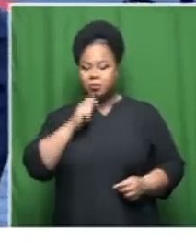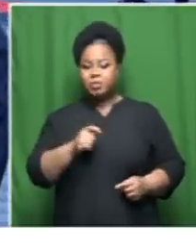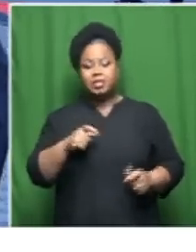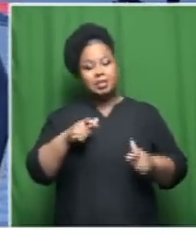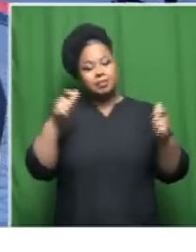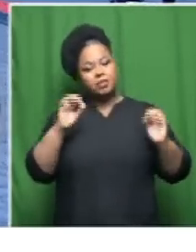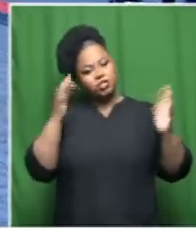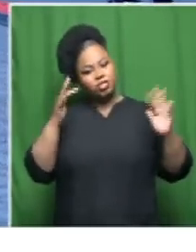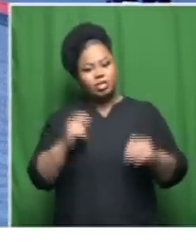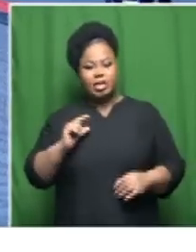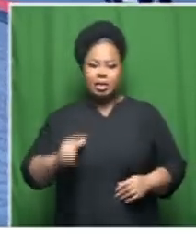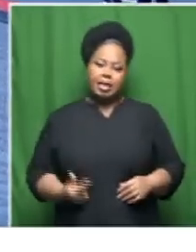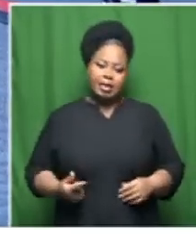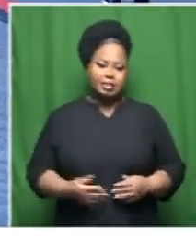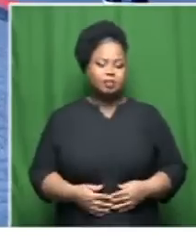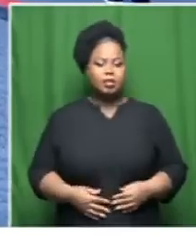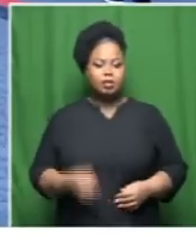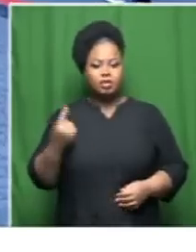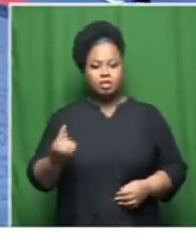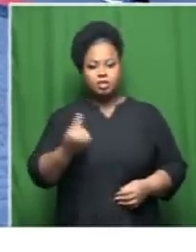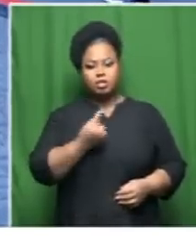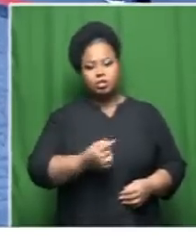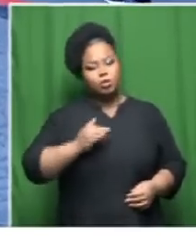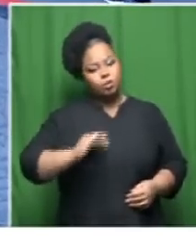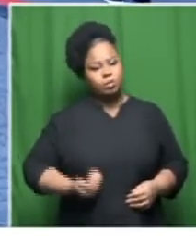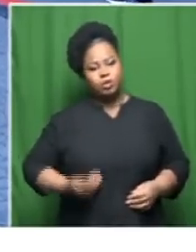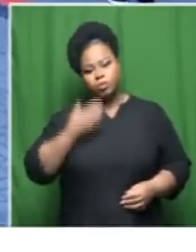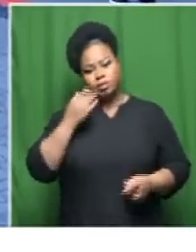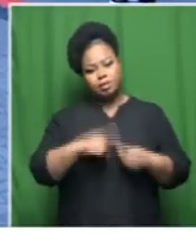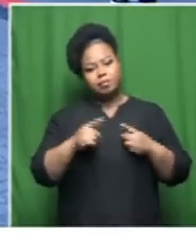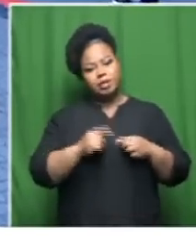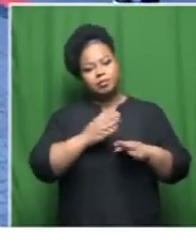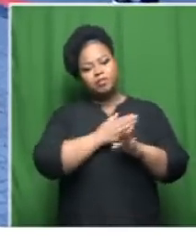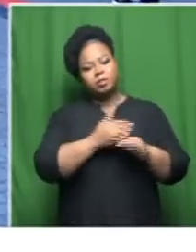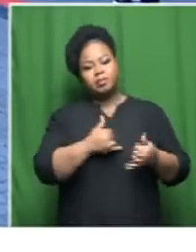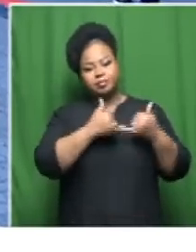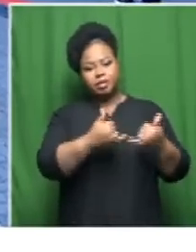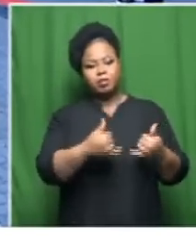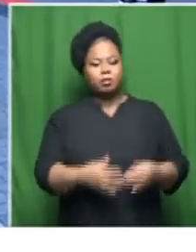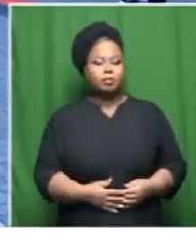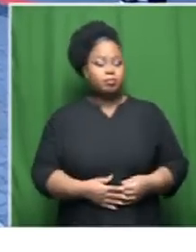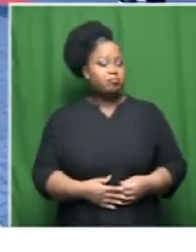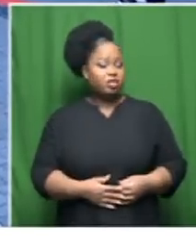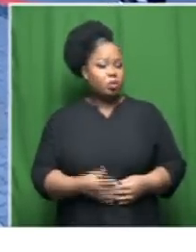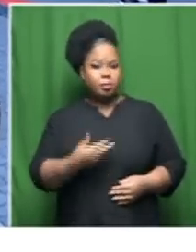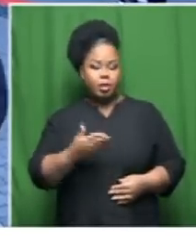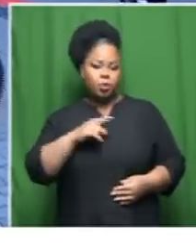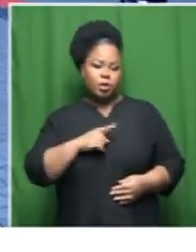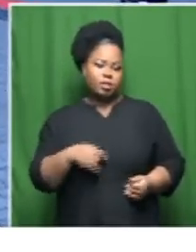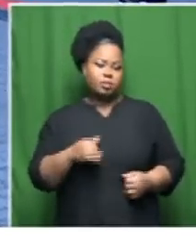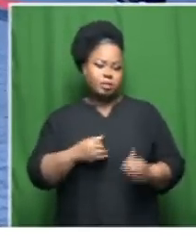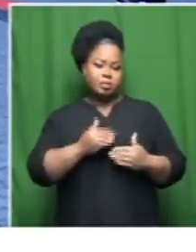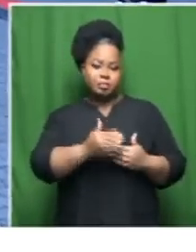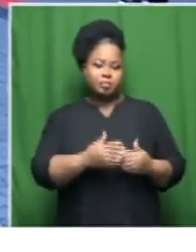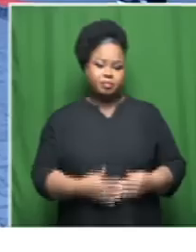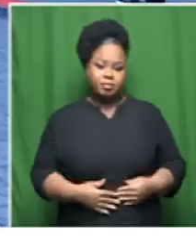moment. Congratulations to the ladies and every single woman that has played before the current crop of Banyana players, because it's really been a build-up.